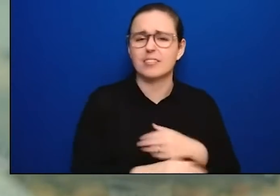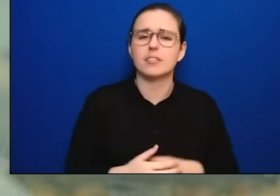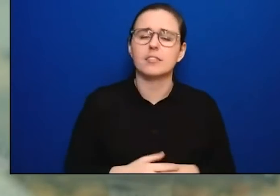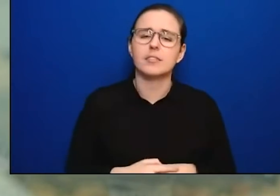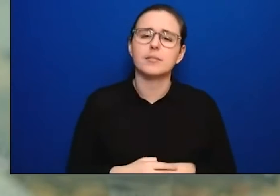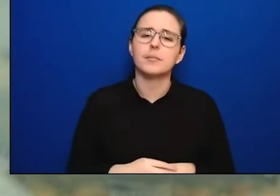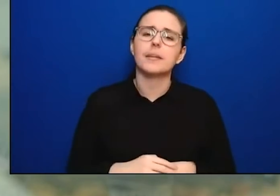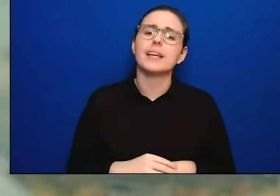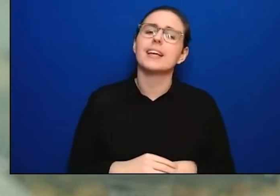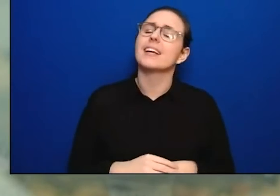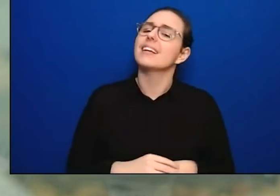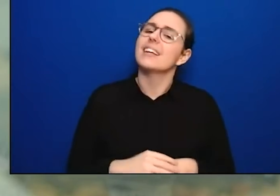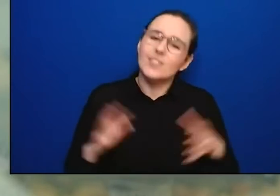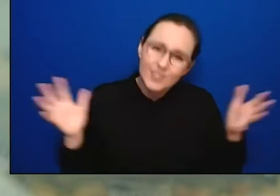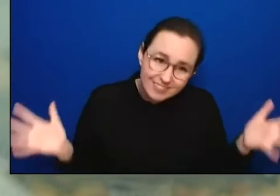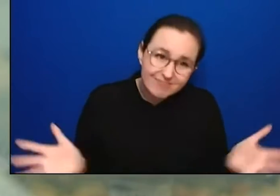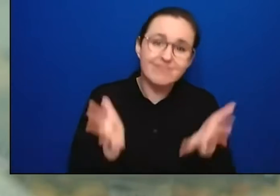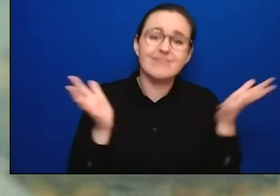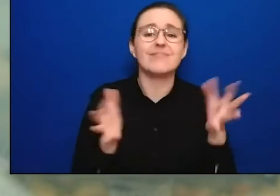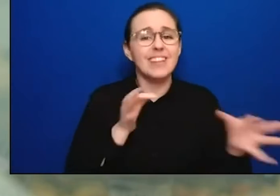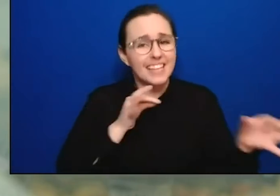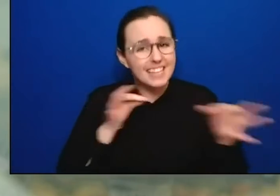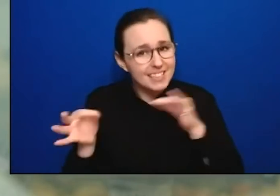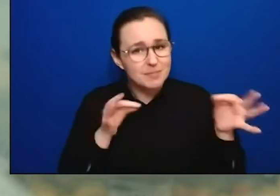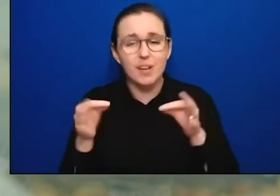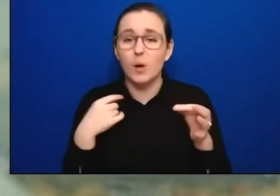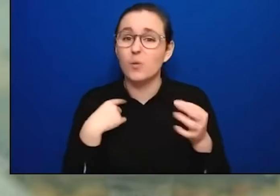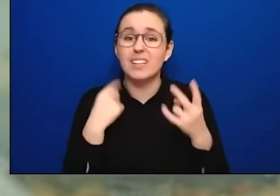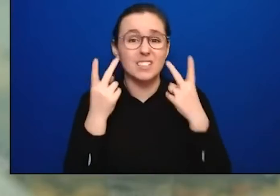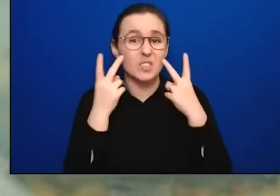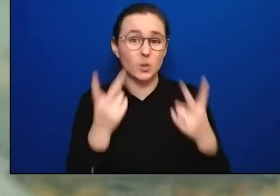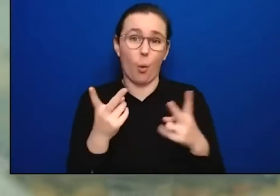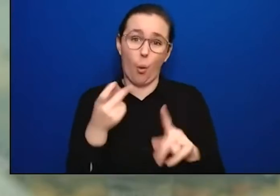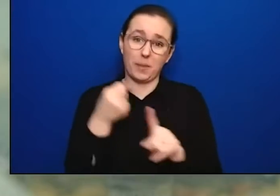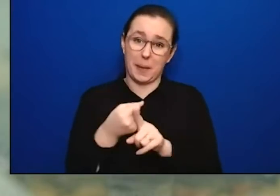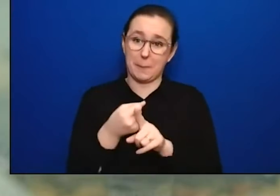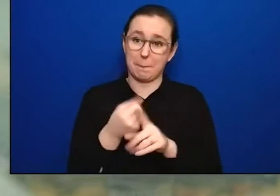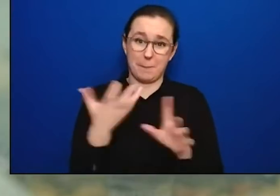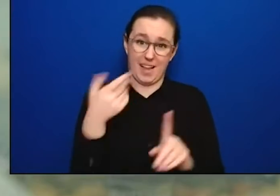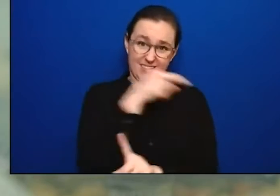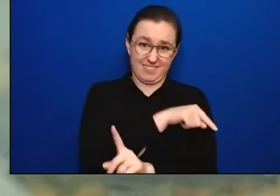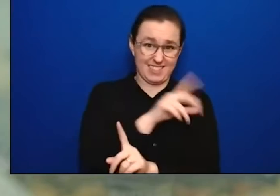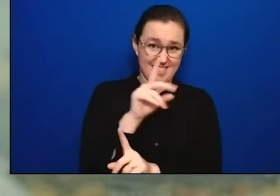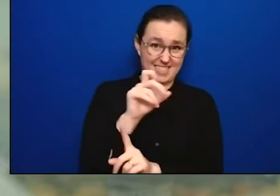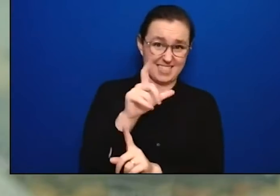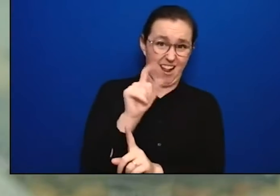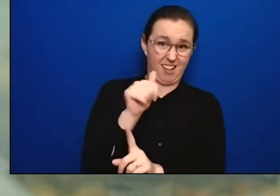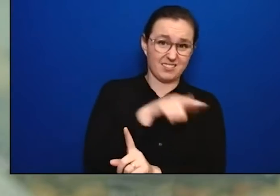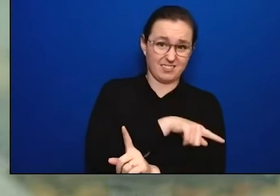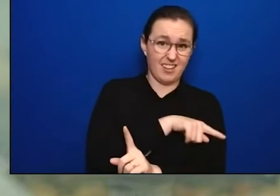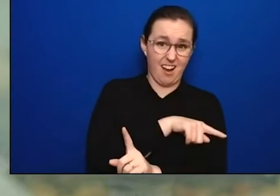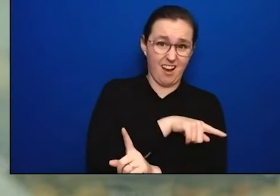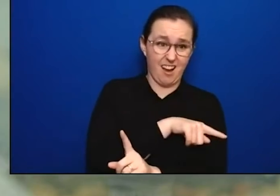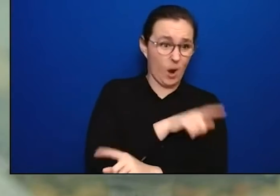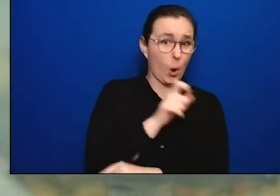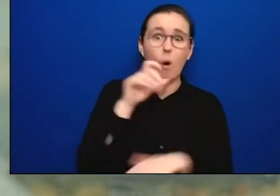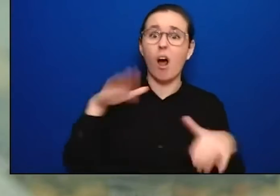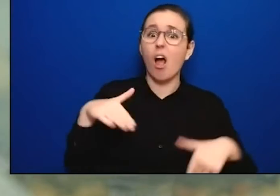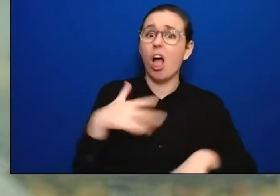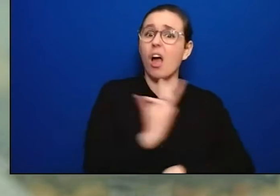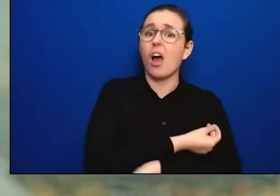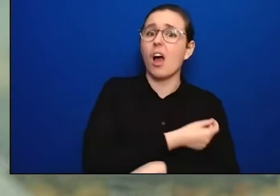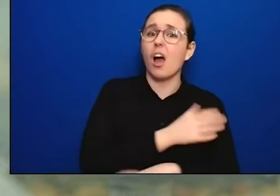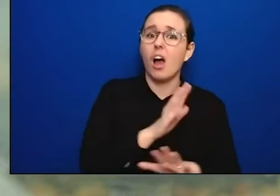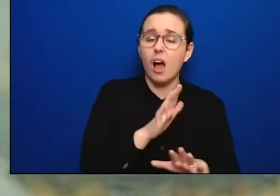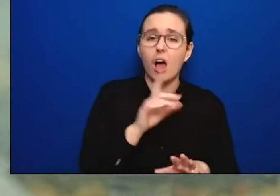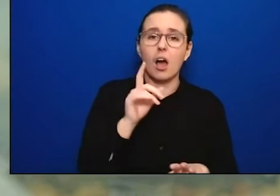If you're in that risk category, and there are some, and we just have to continue to drive that. We saw the impact of the